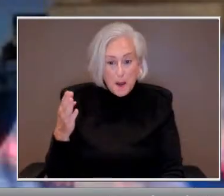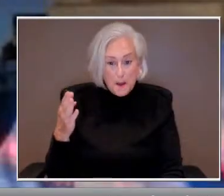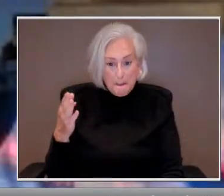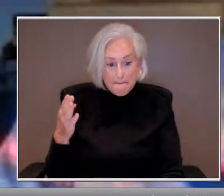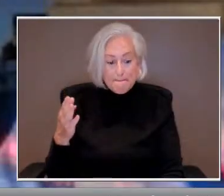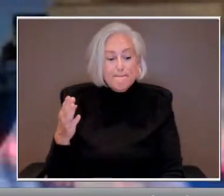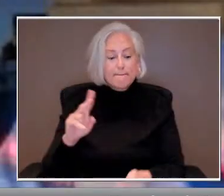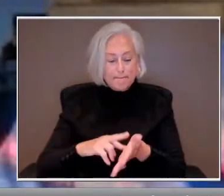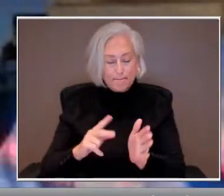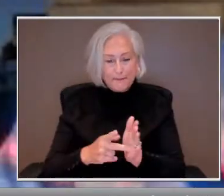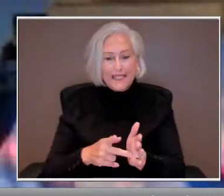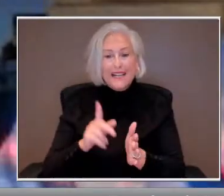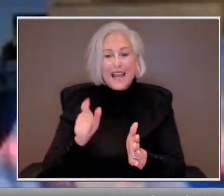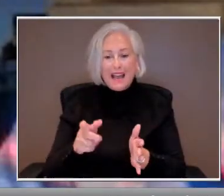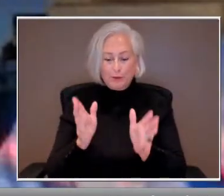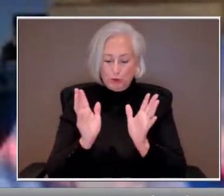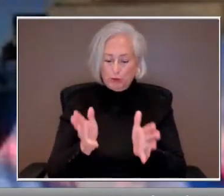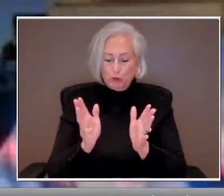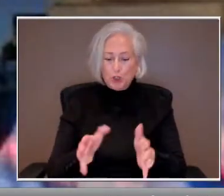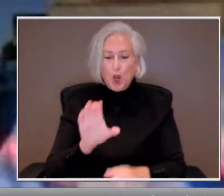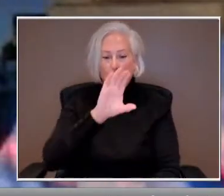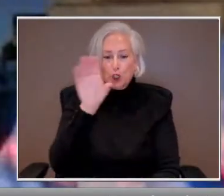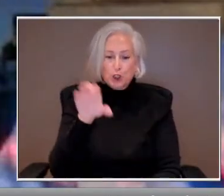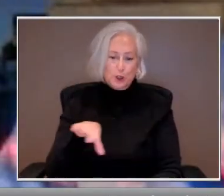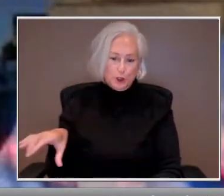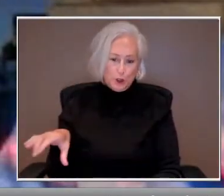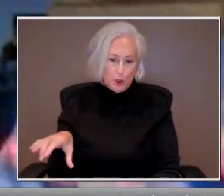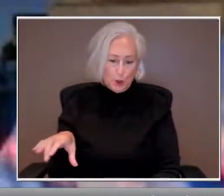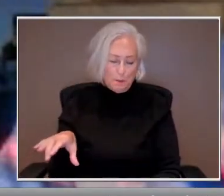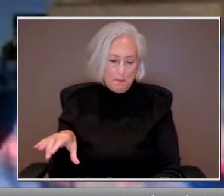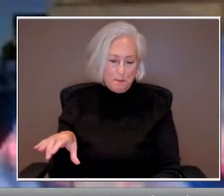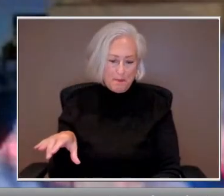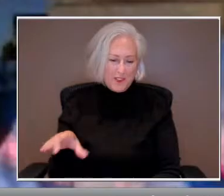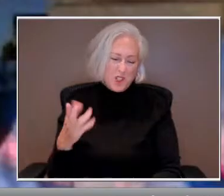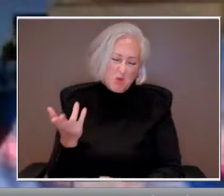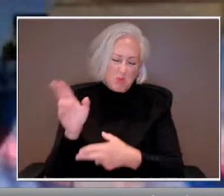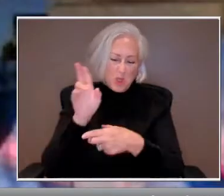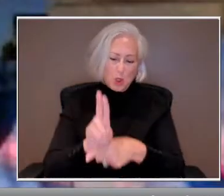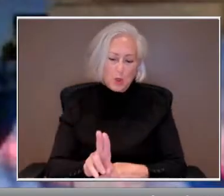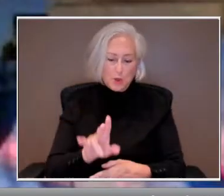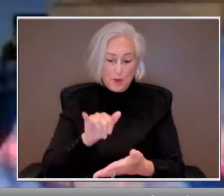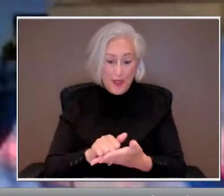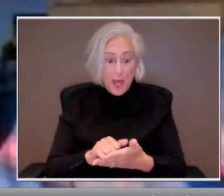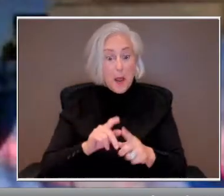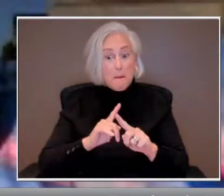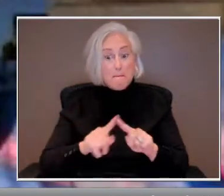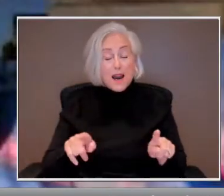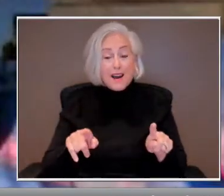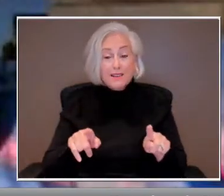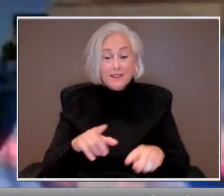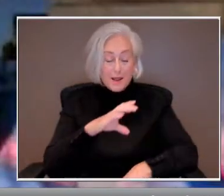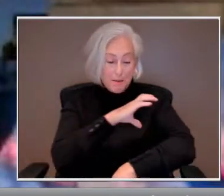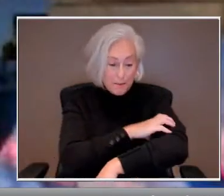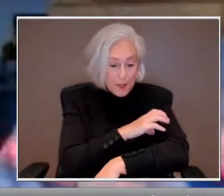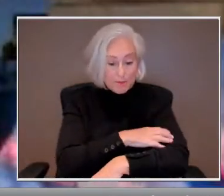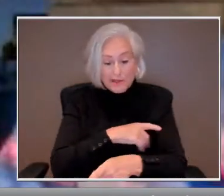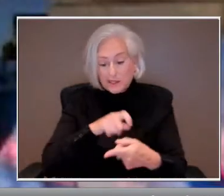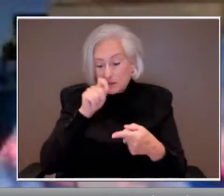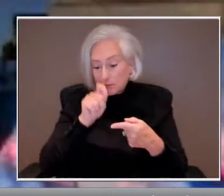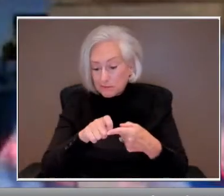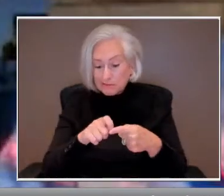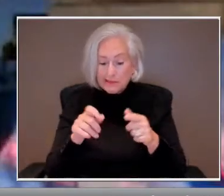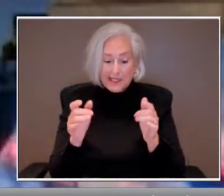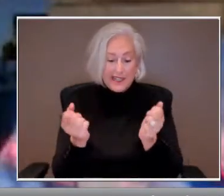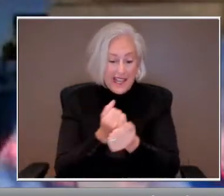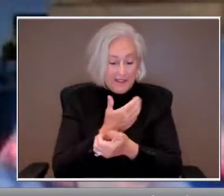and everything else, so I was used to that part of it. But the part of taking numbers every day and getting